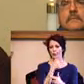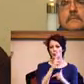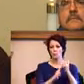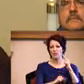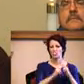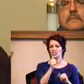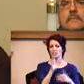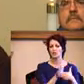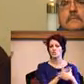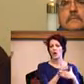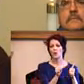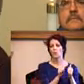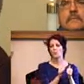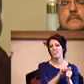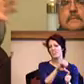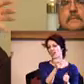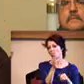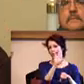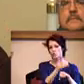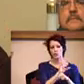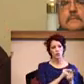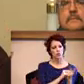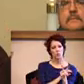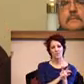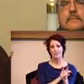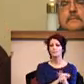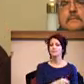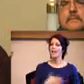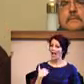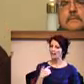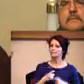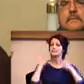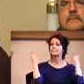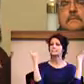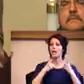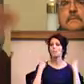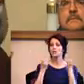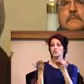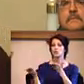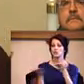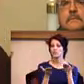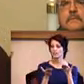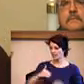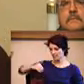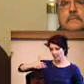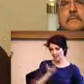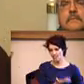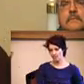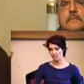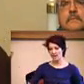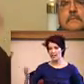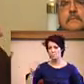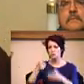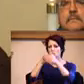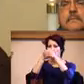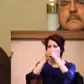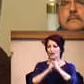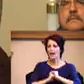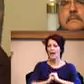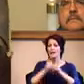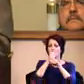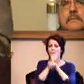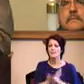another congregation and they moved in and they had a celebration service last night and they invited me to come and pray a blessing on their staff and upon their